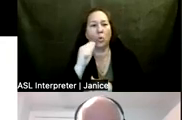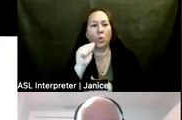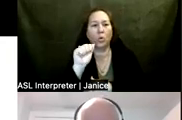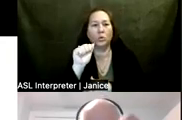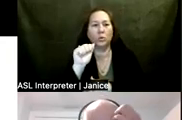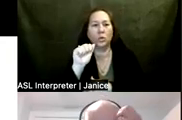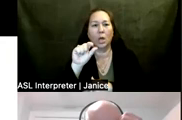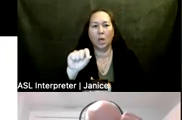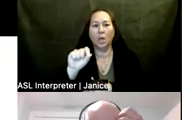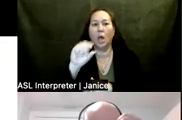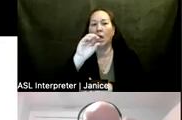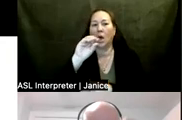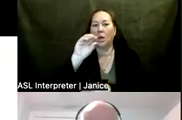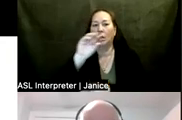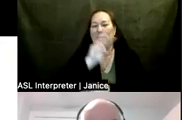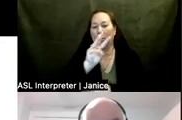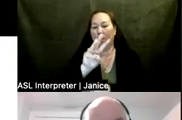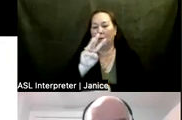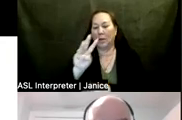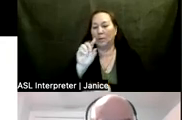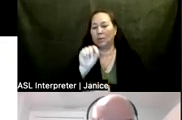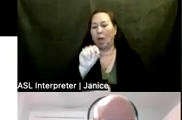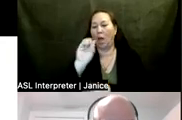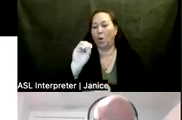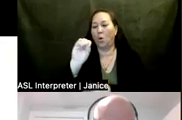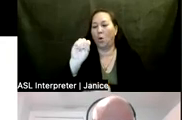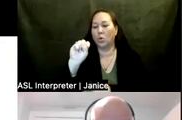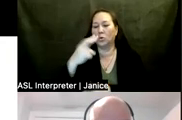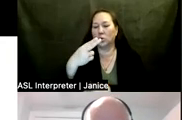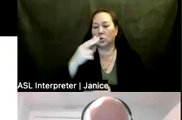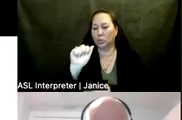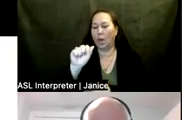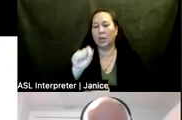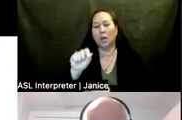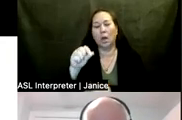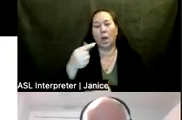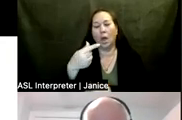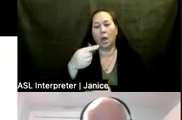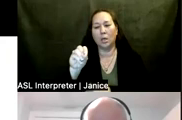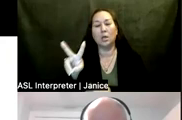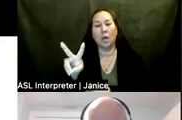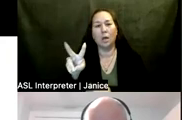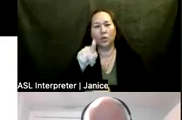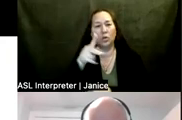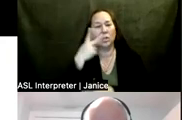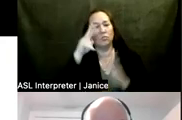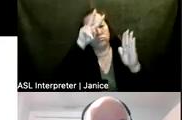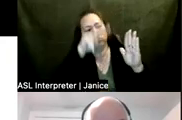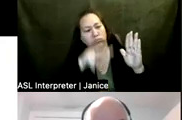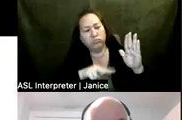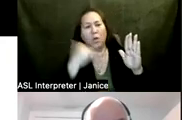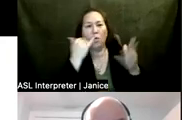www.osha.gov, you can find many ways of filing a complaint. You can find out all the phone numbers for the